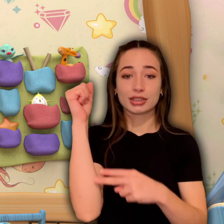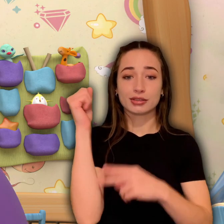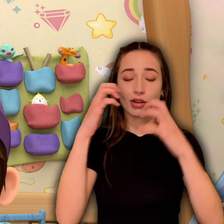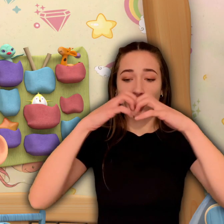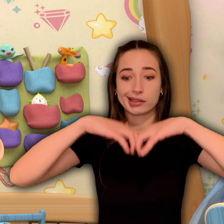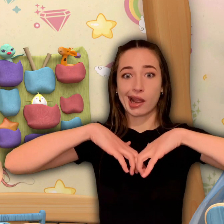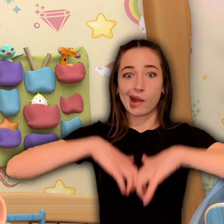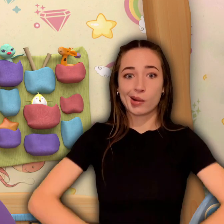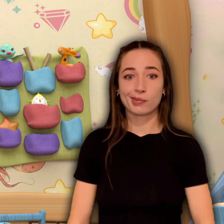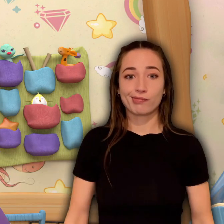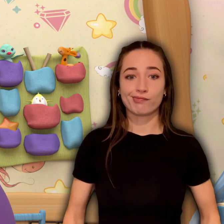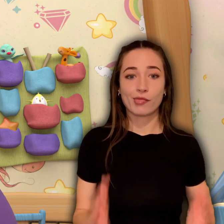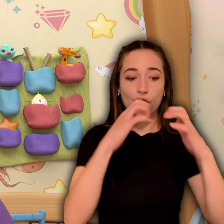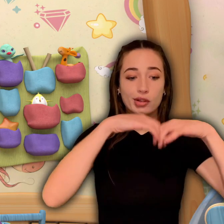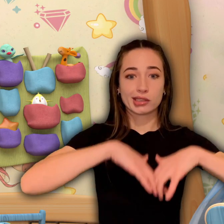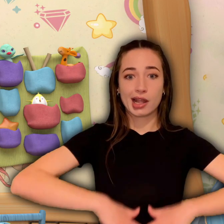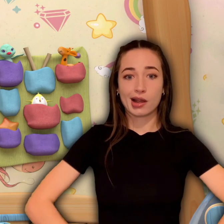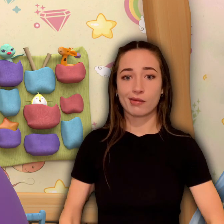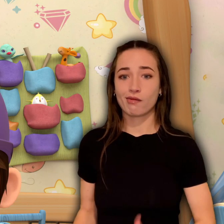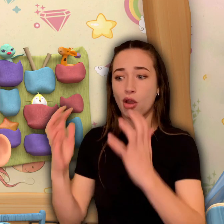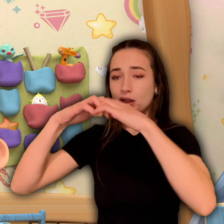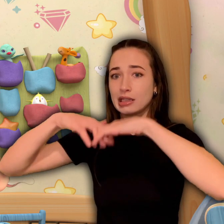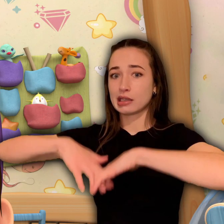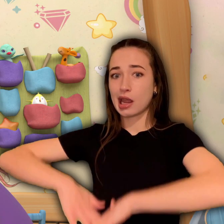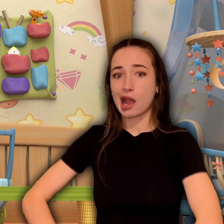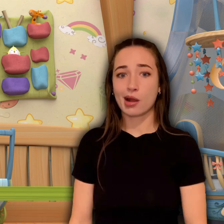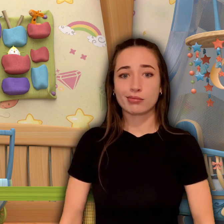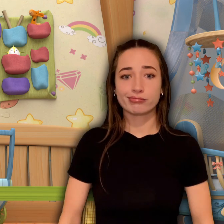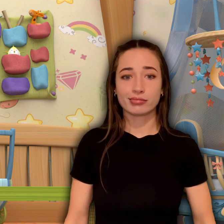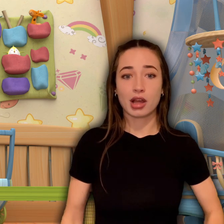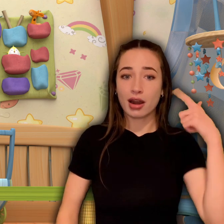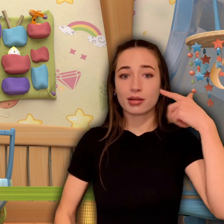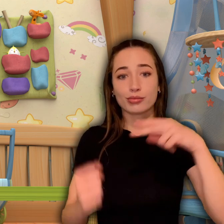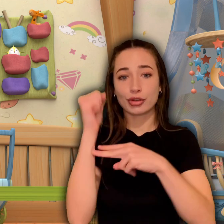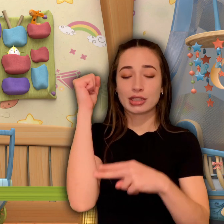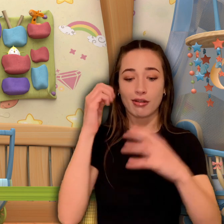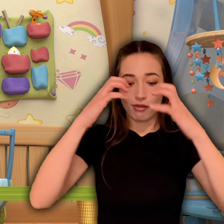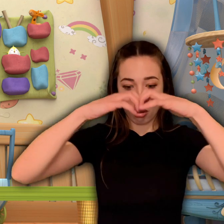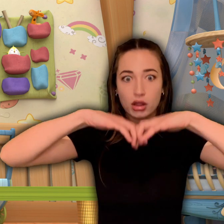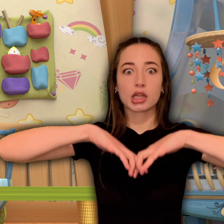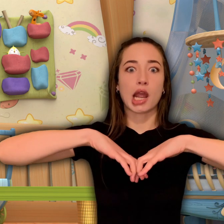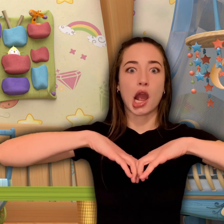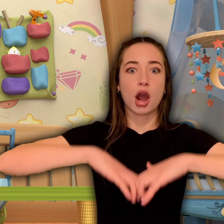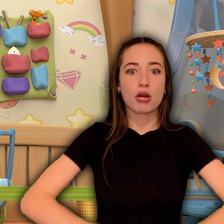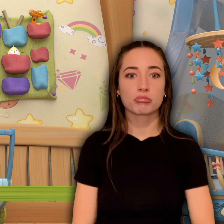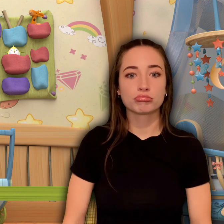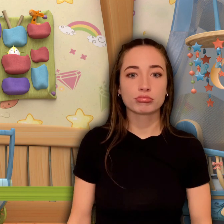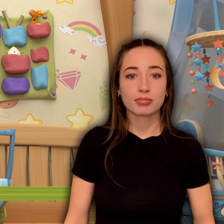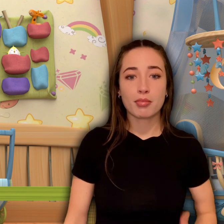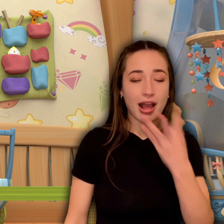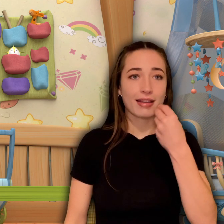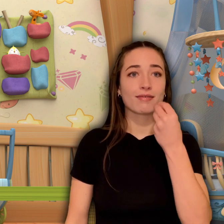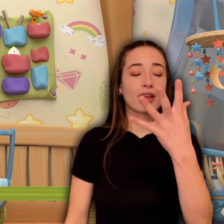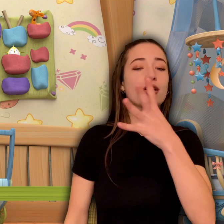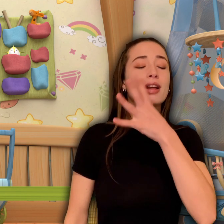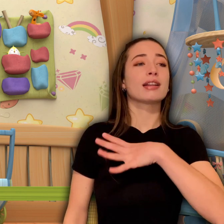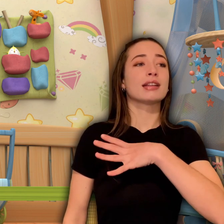bridge is falling down Falling down, falling down London Bridge is falling down